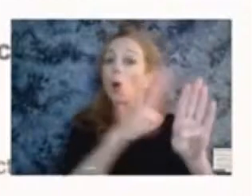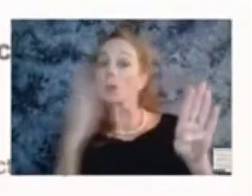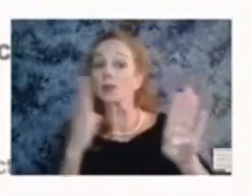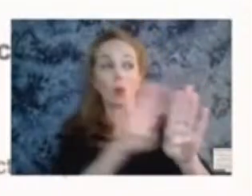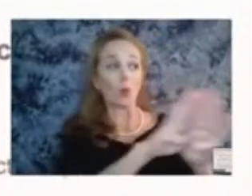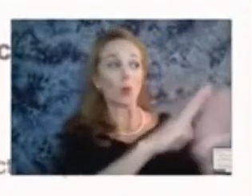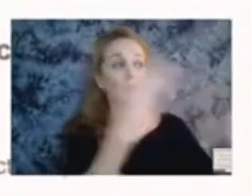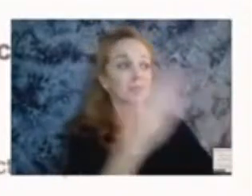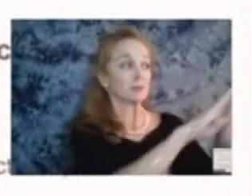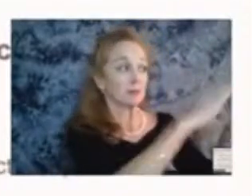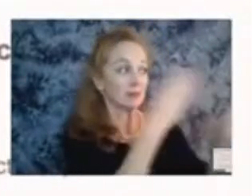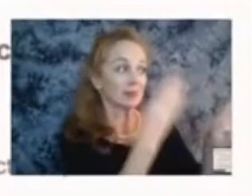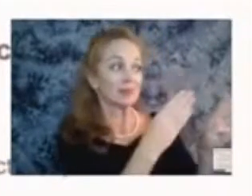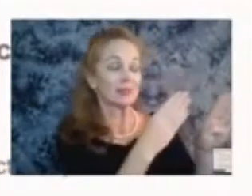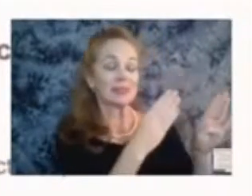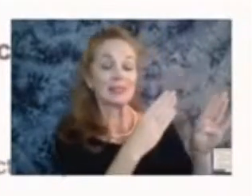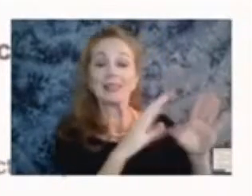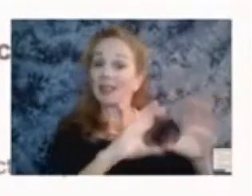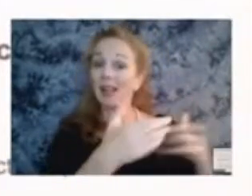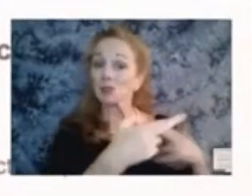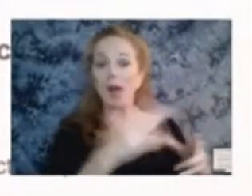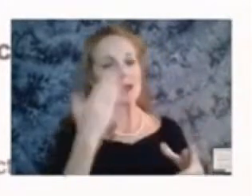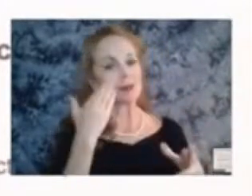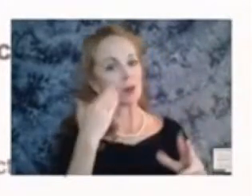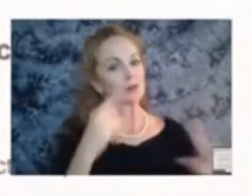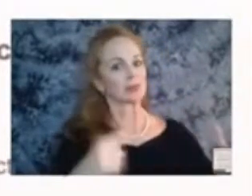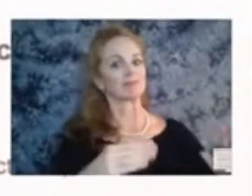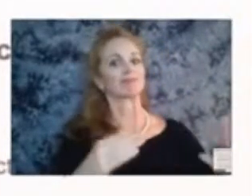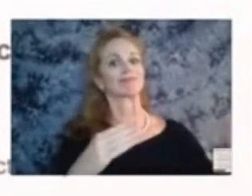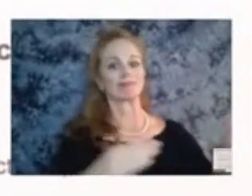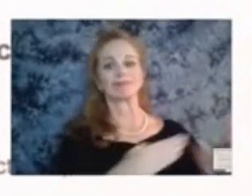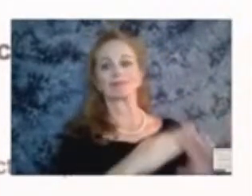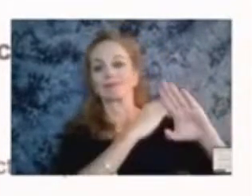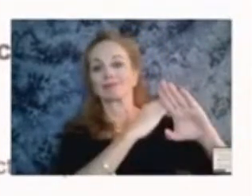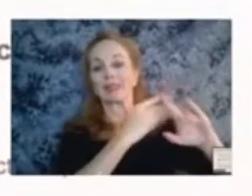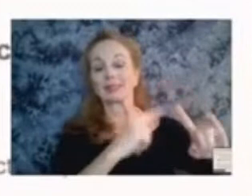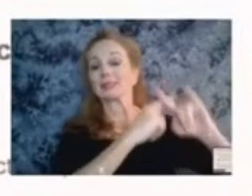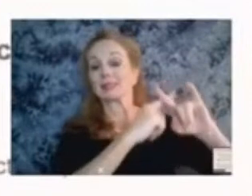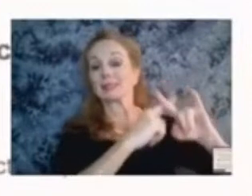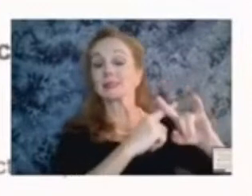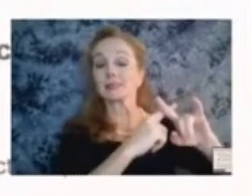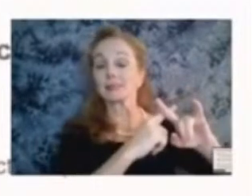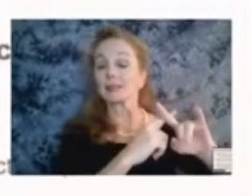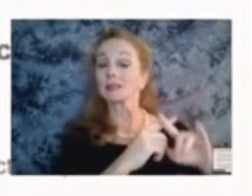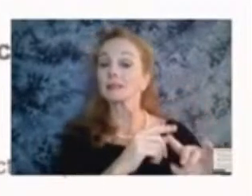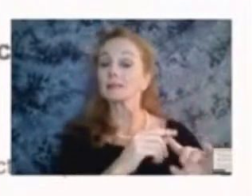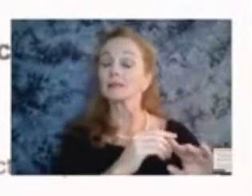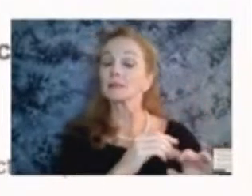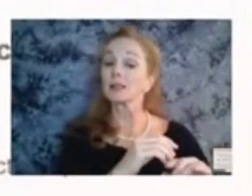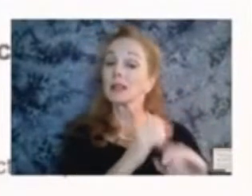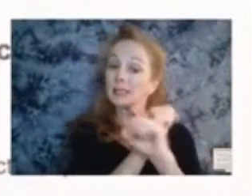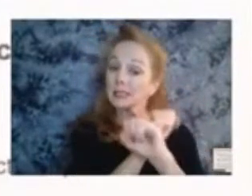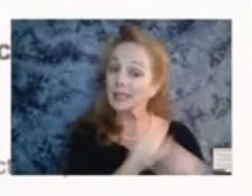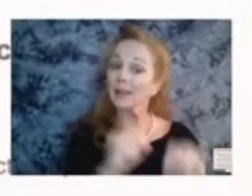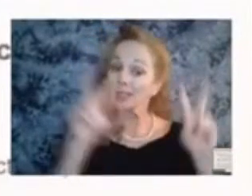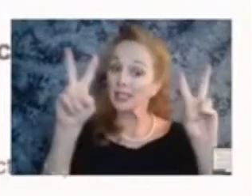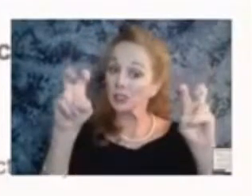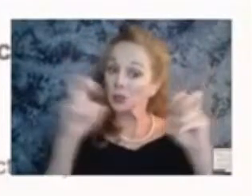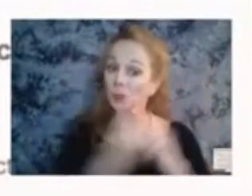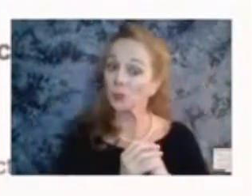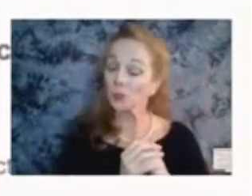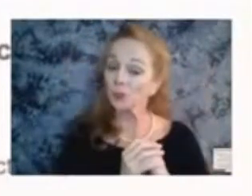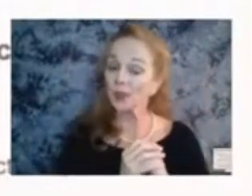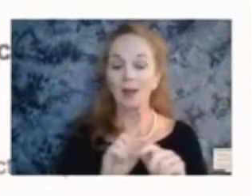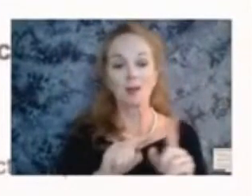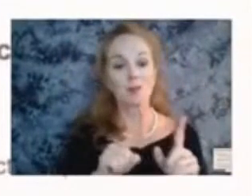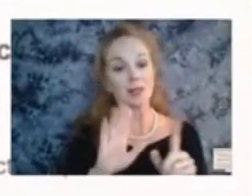contradiction to what we've talked about before, because it is a security issue. But under these conditions, I think that we're going to